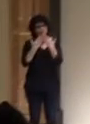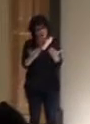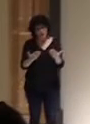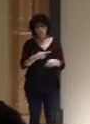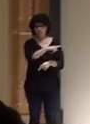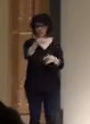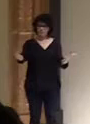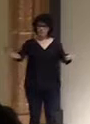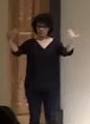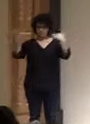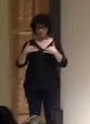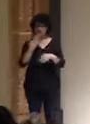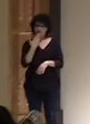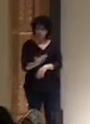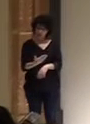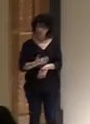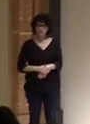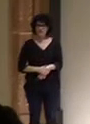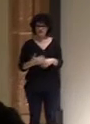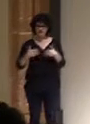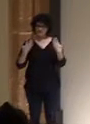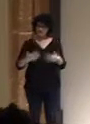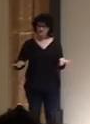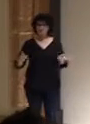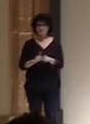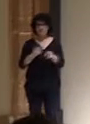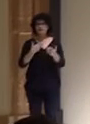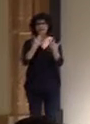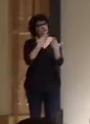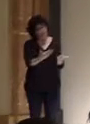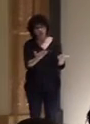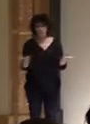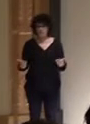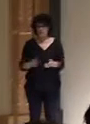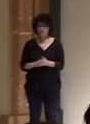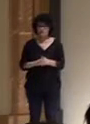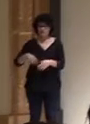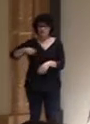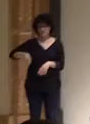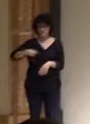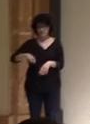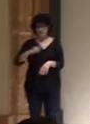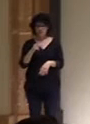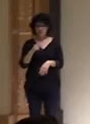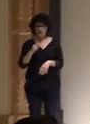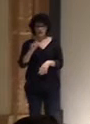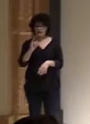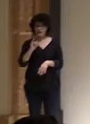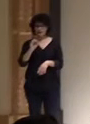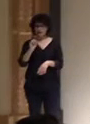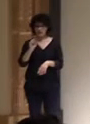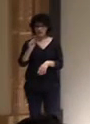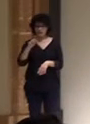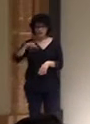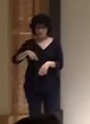Finally, I want to thank Nan van Houten, the president of IETM, Tiago Guedes, director of the Municipal Theatre